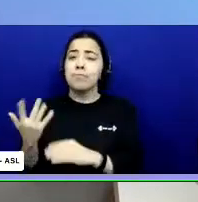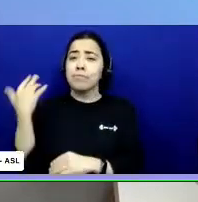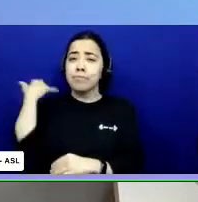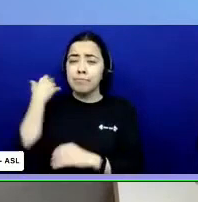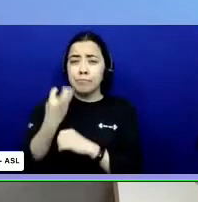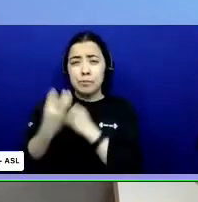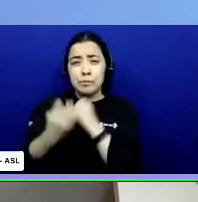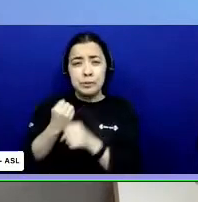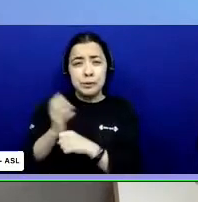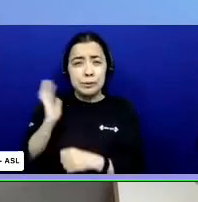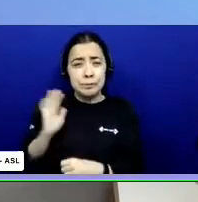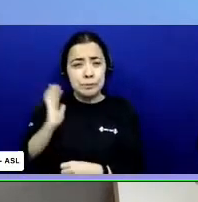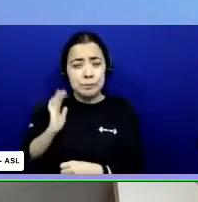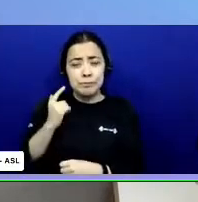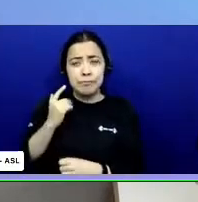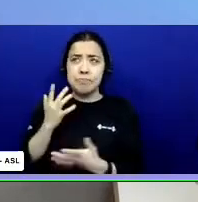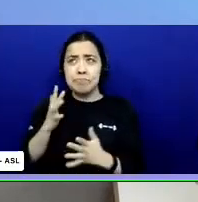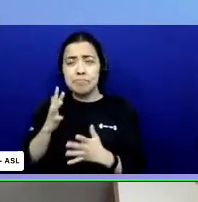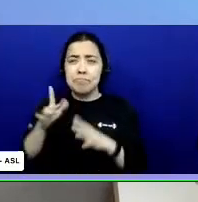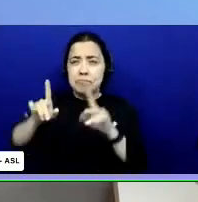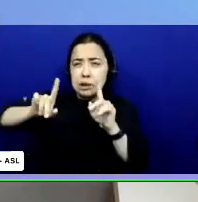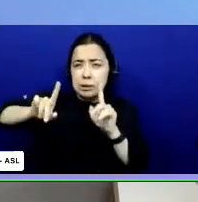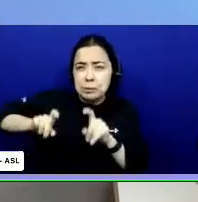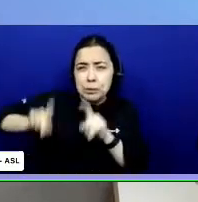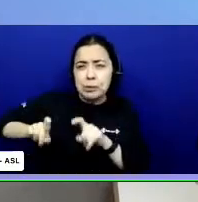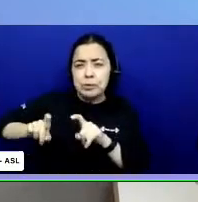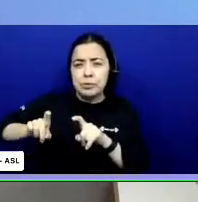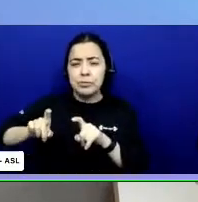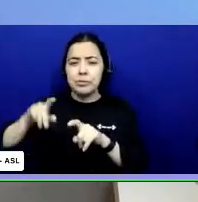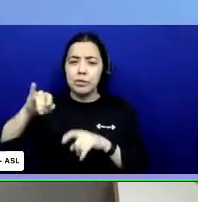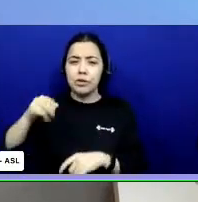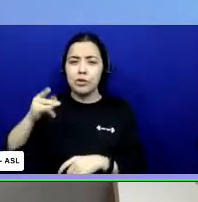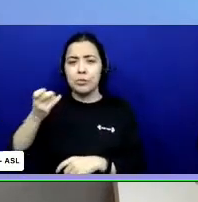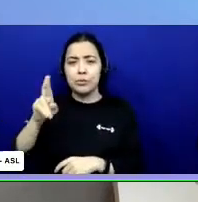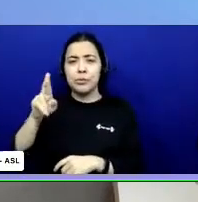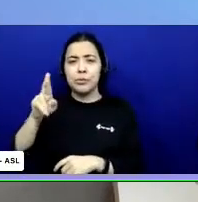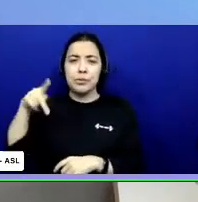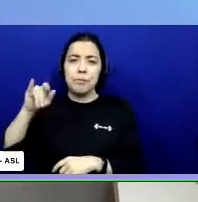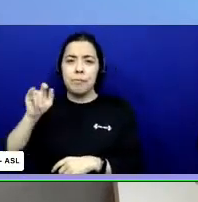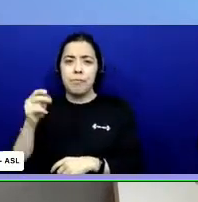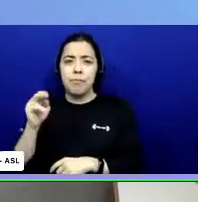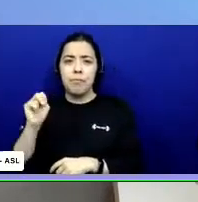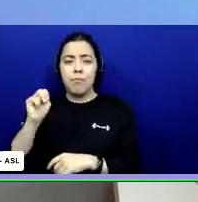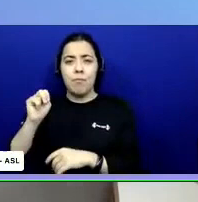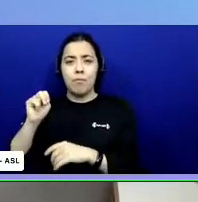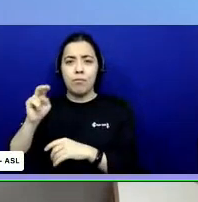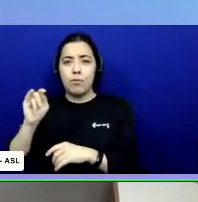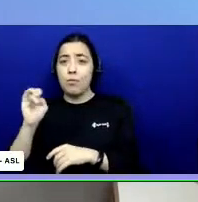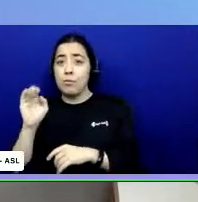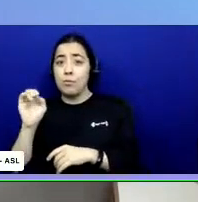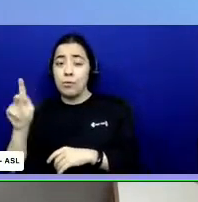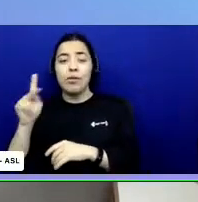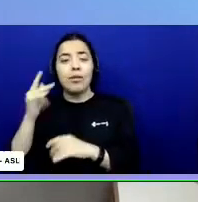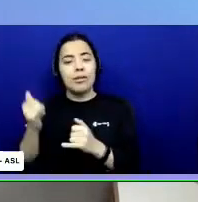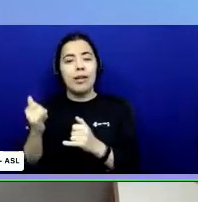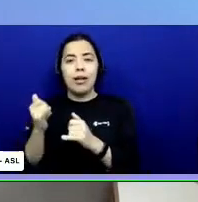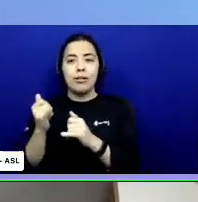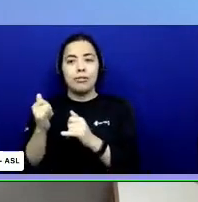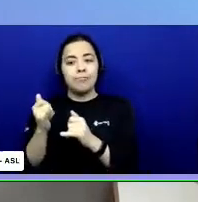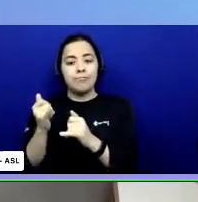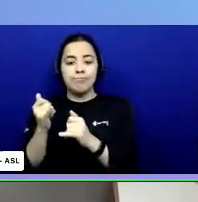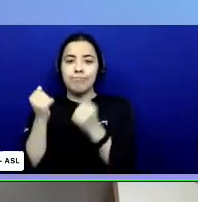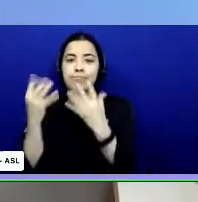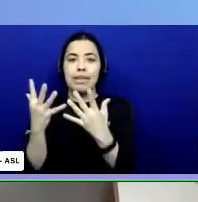ago as an experiment in a Jupyter Python notebook has now been integrated into several products and kind